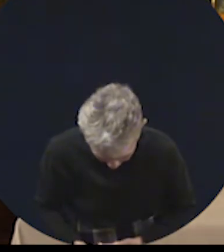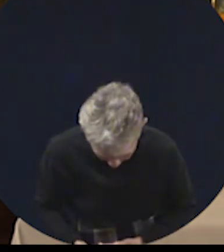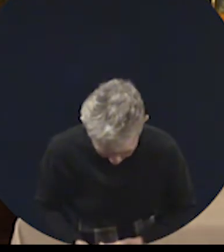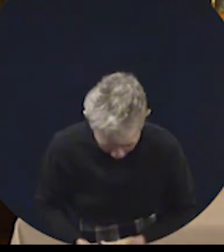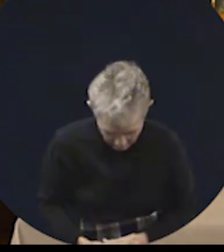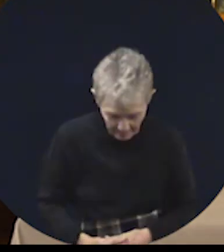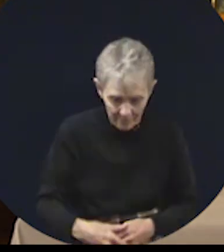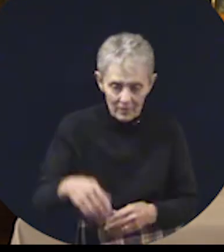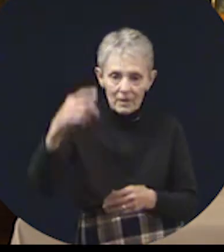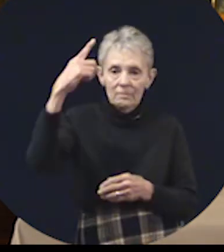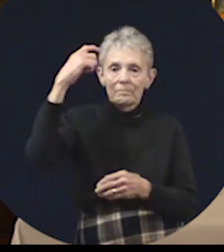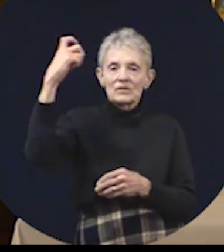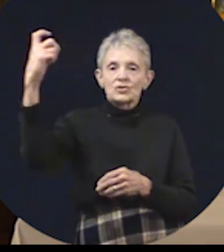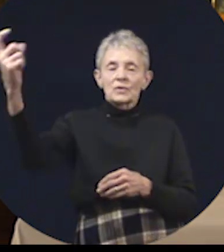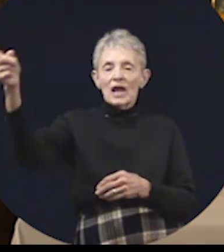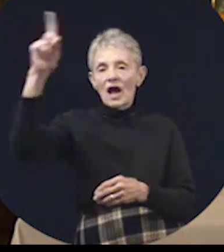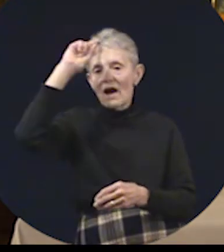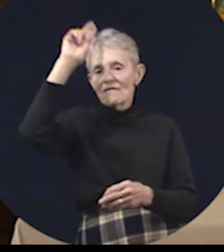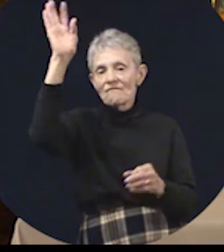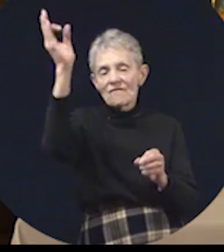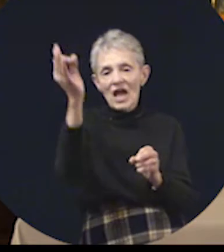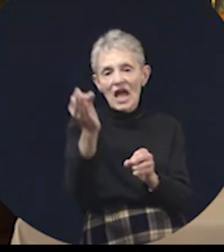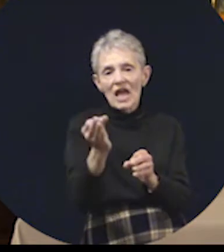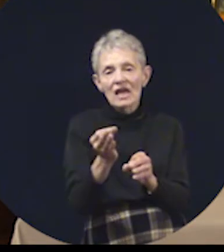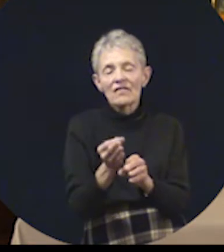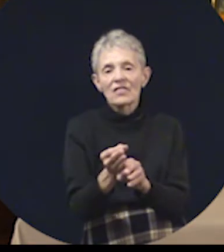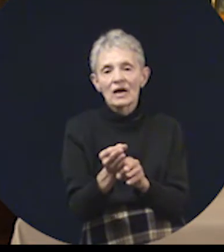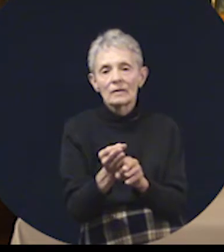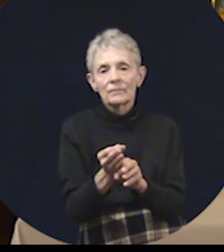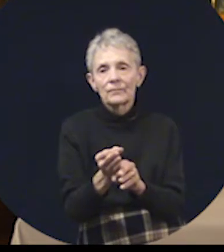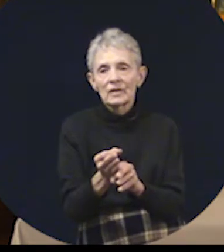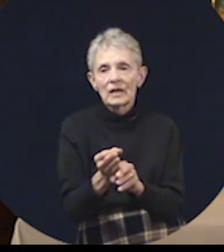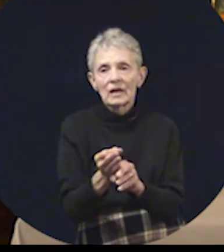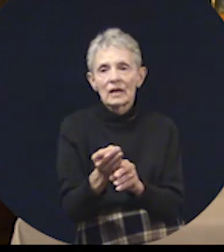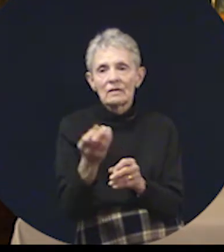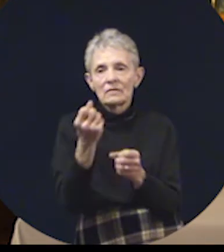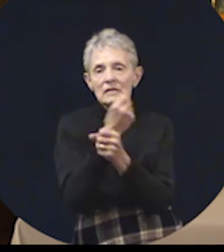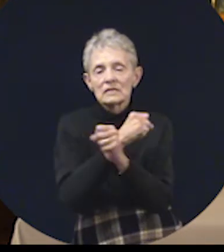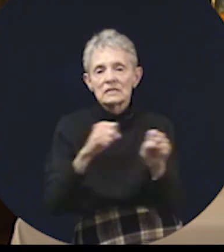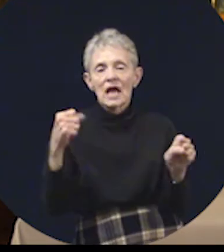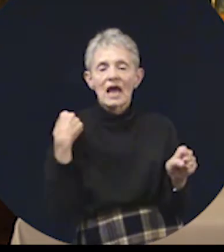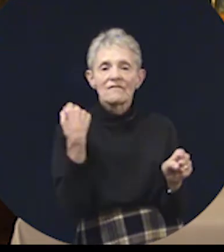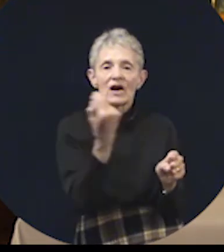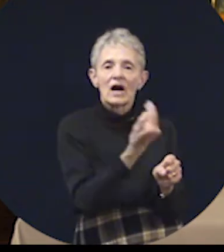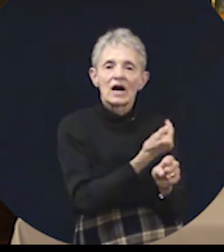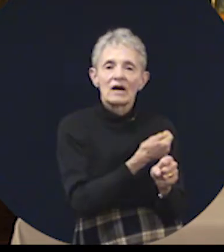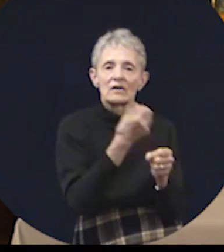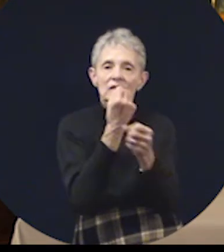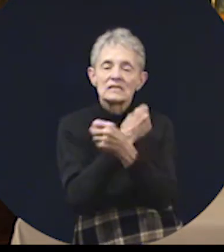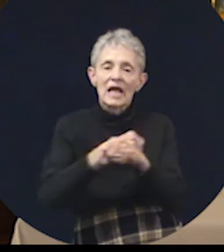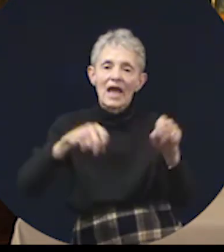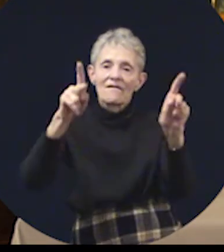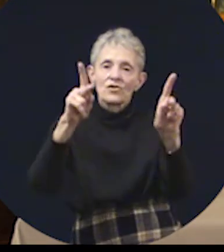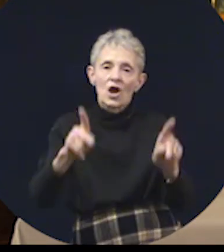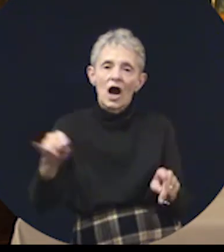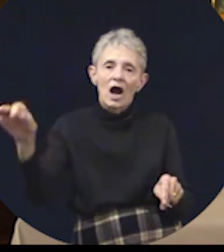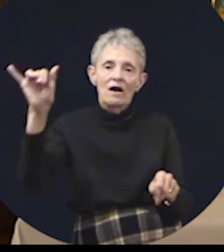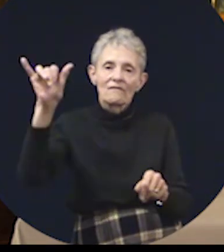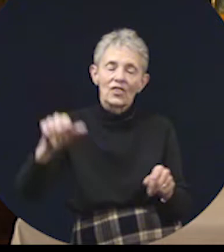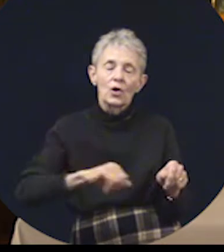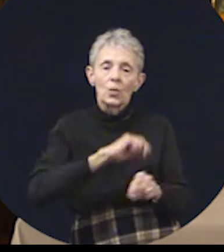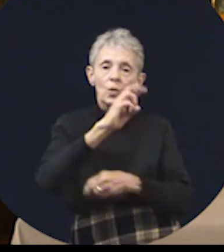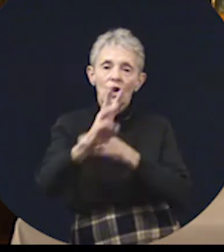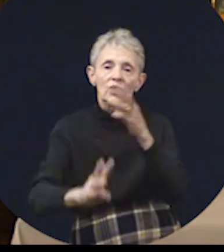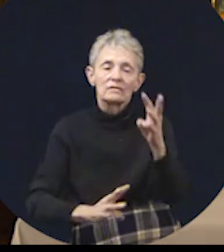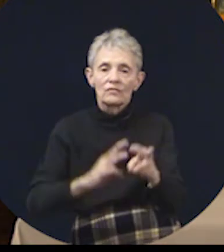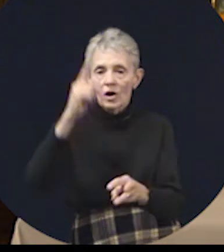The mystery of faith. Save us, Savior of the